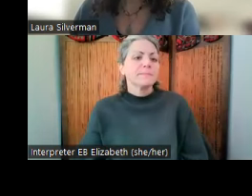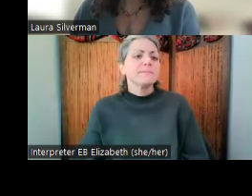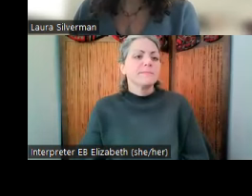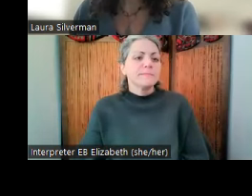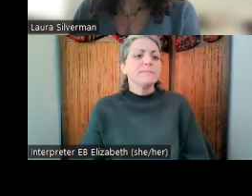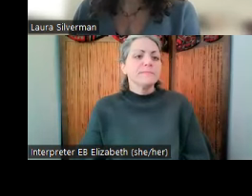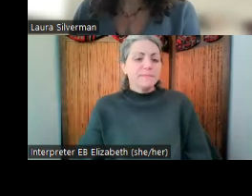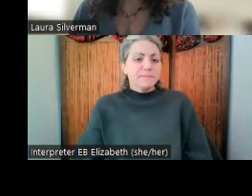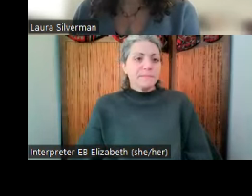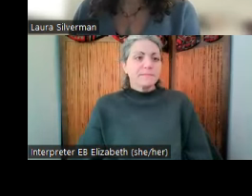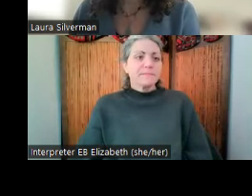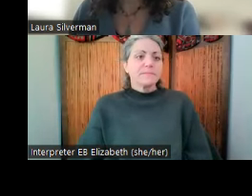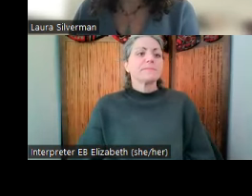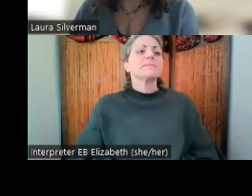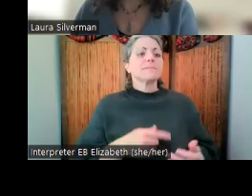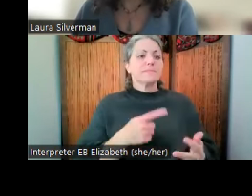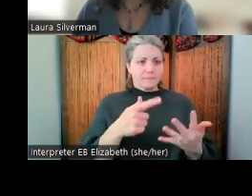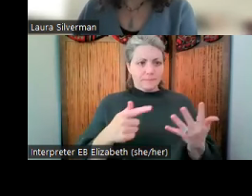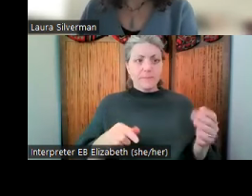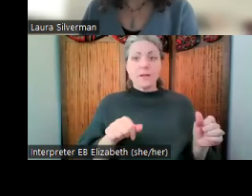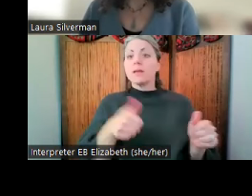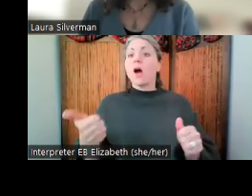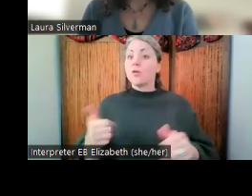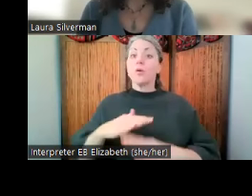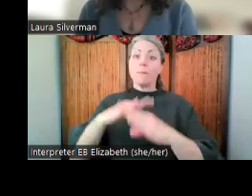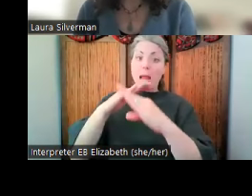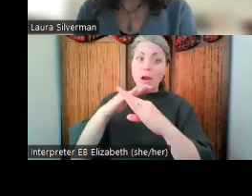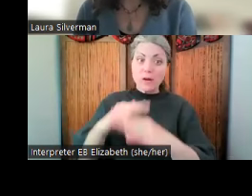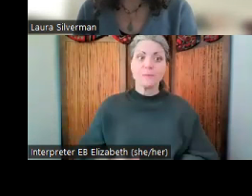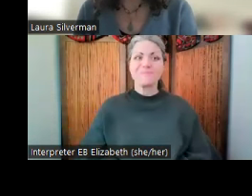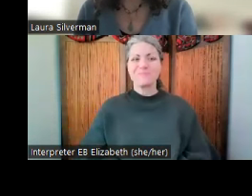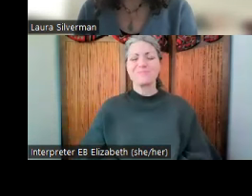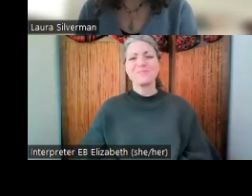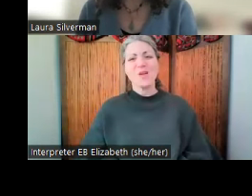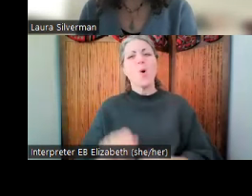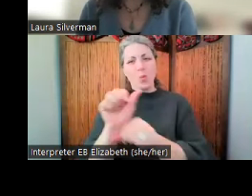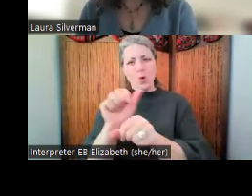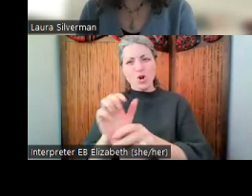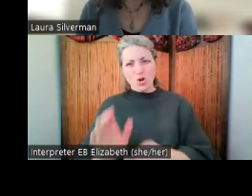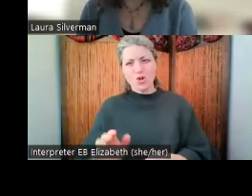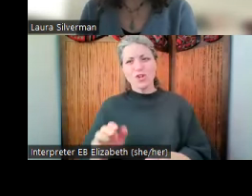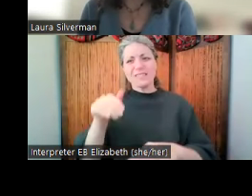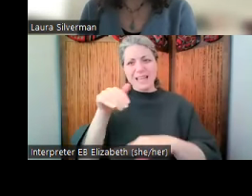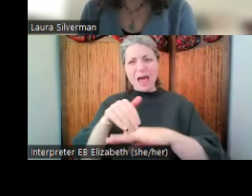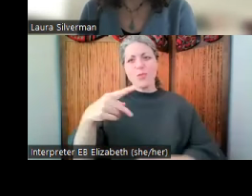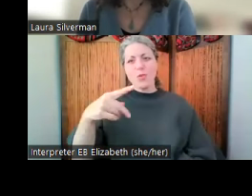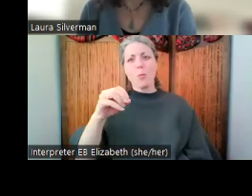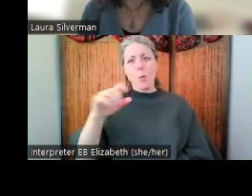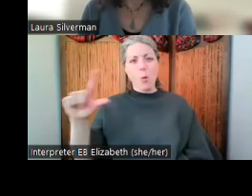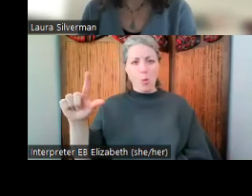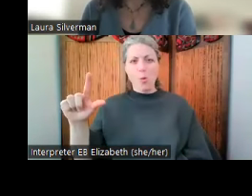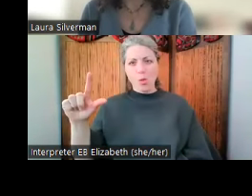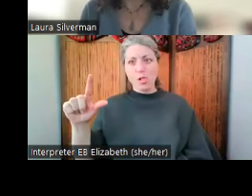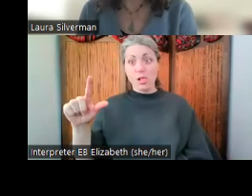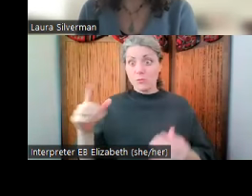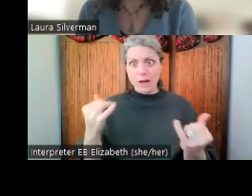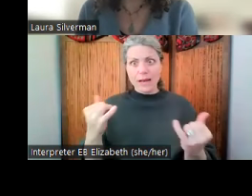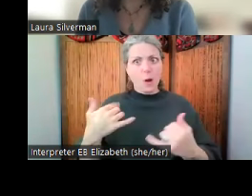Other barriers are poll worker knowledge. So right now it's really difficult for the Board of Elections to recruit and train enough poll workers to cover